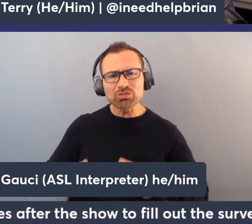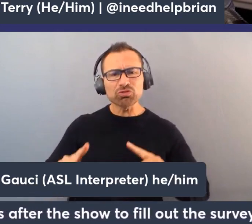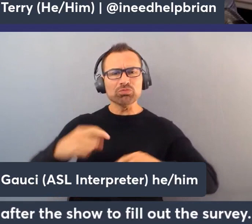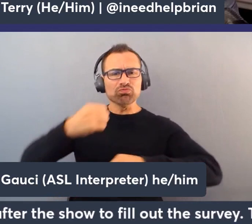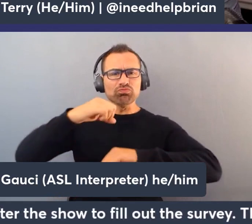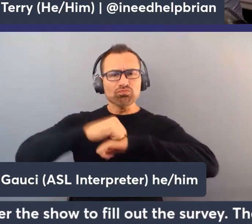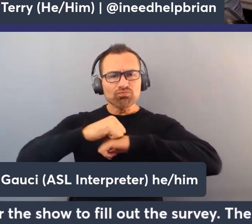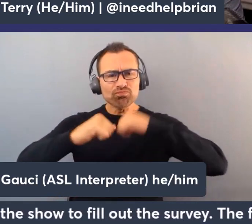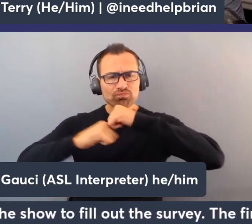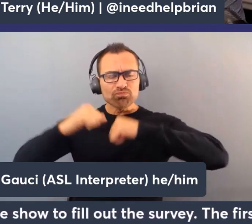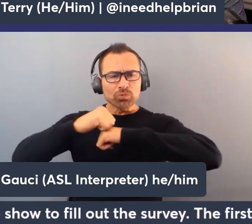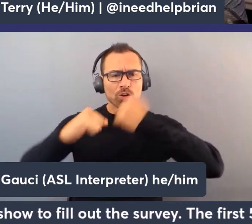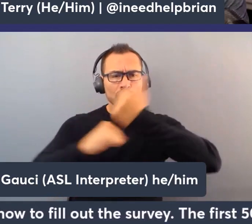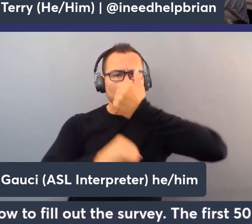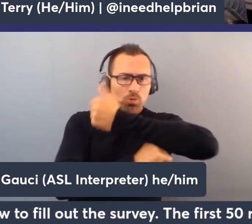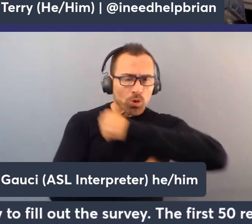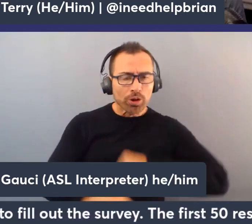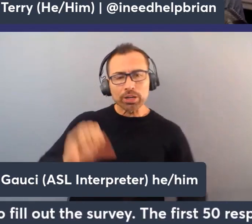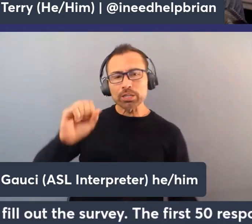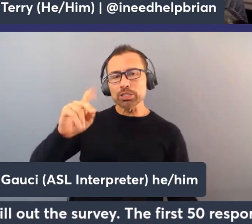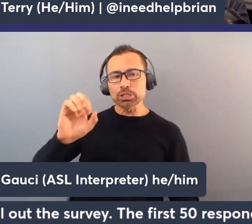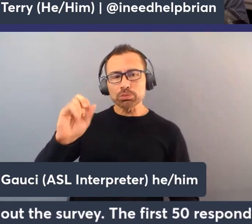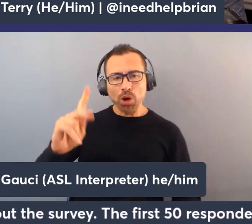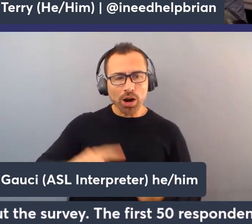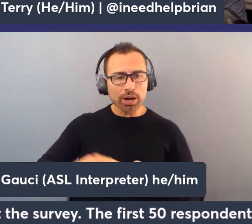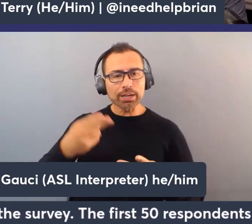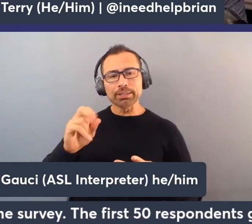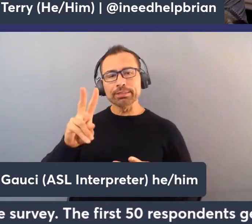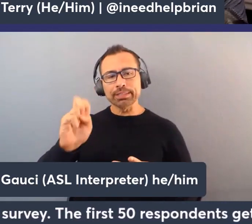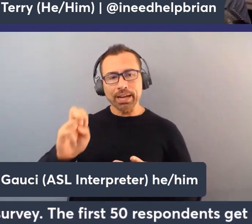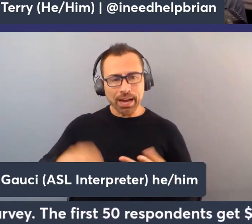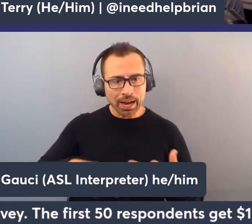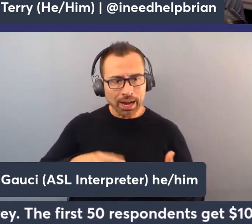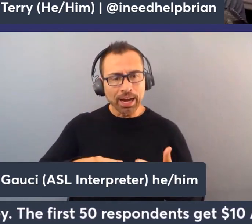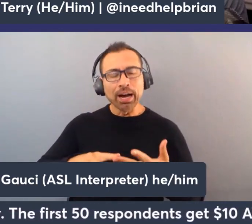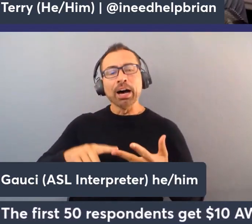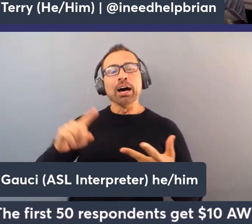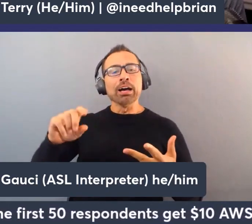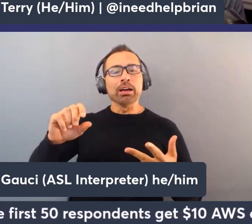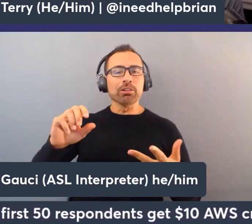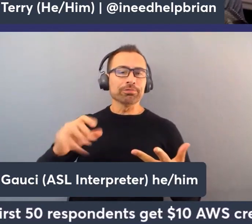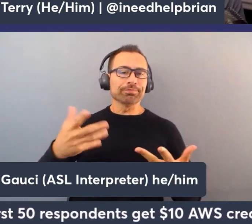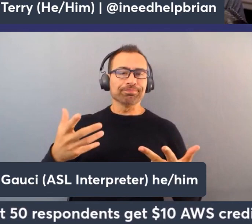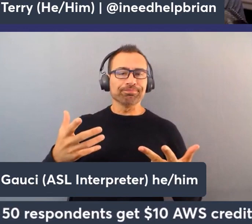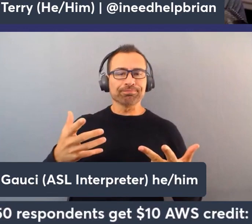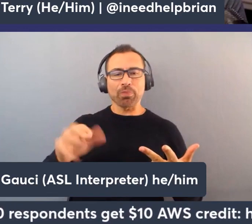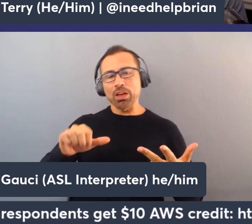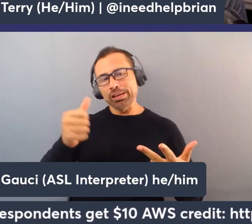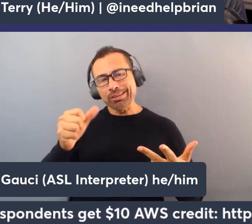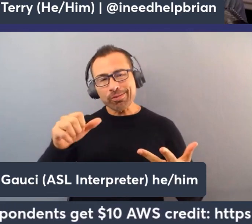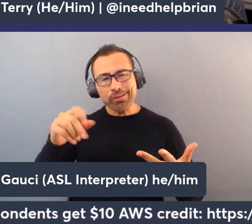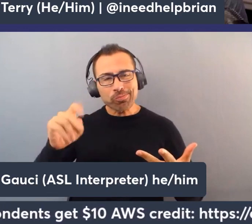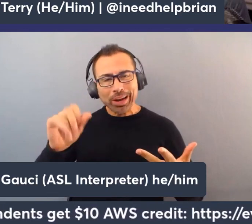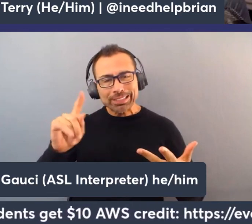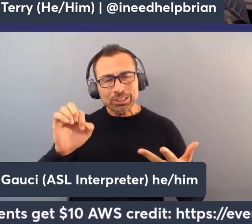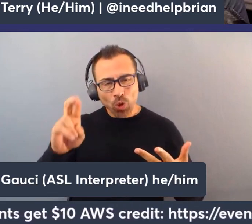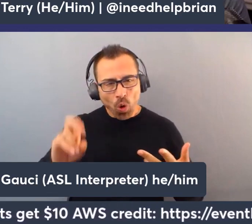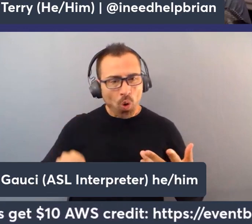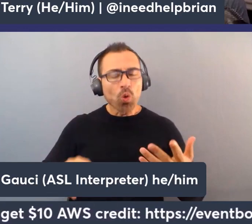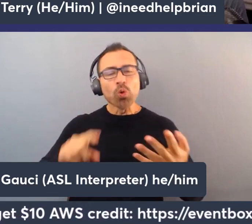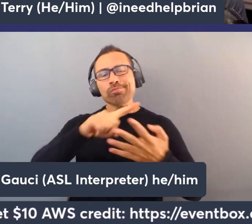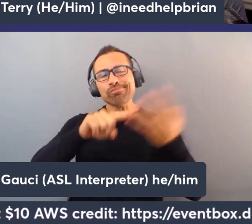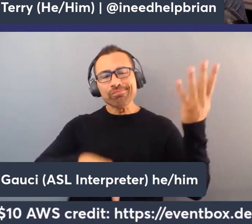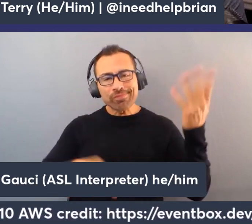Hive to Presto or Trino and HBase and Flink. So you have all these different options where you Mhm. can go in and deploy these things and dive into